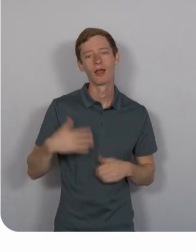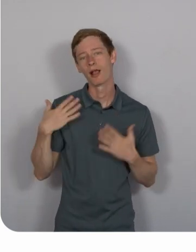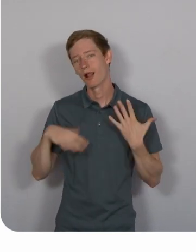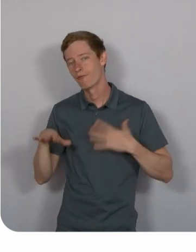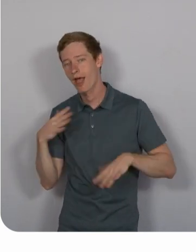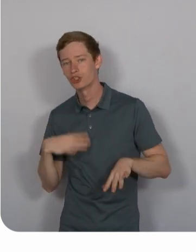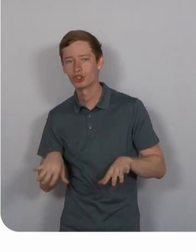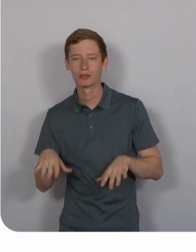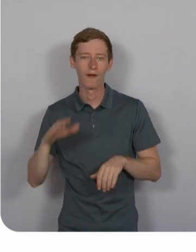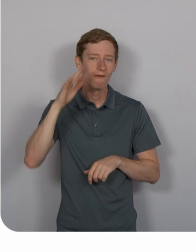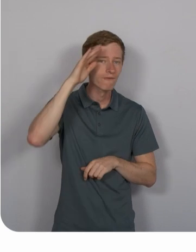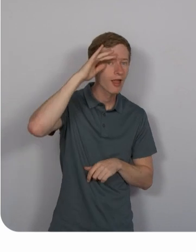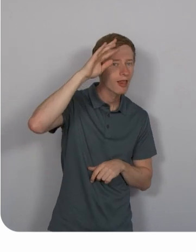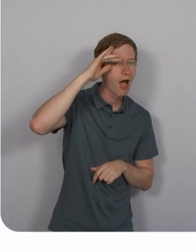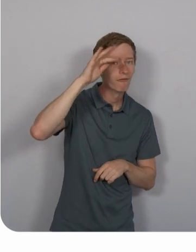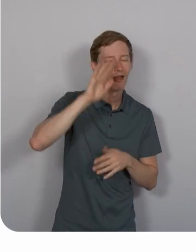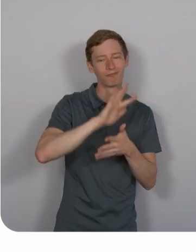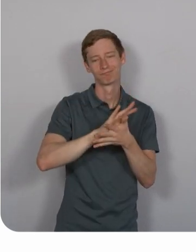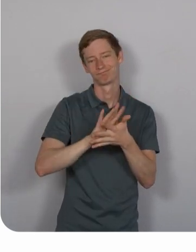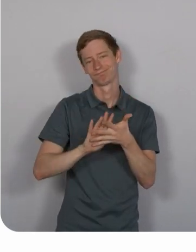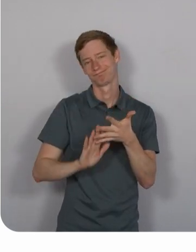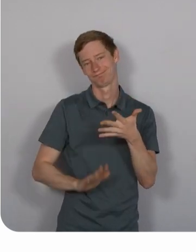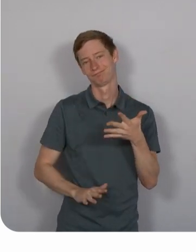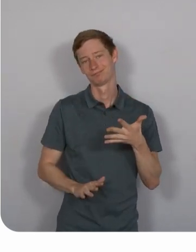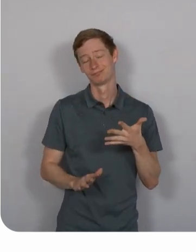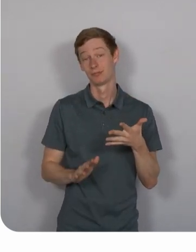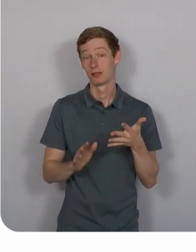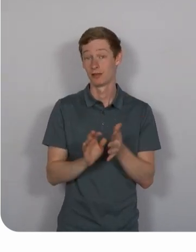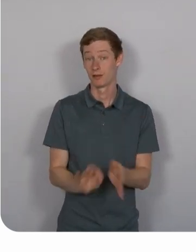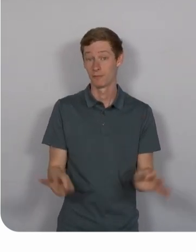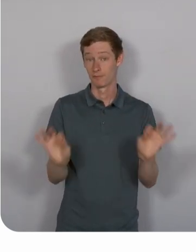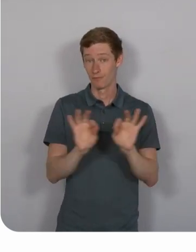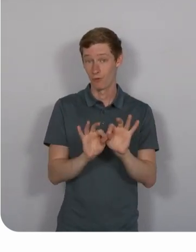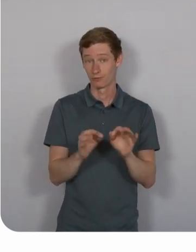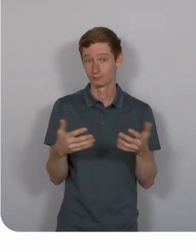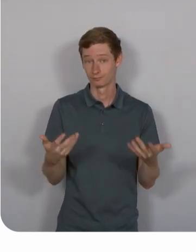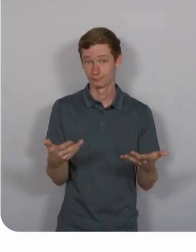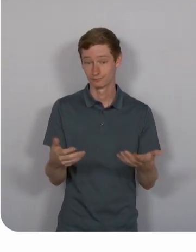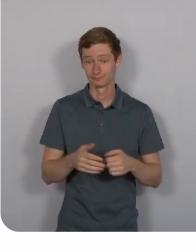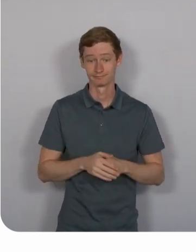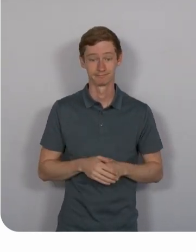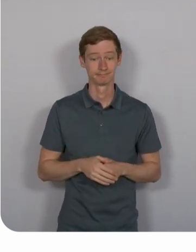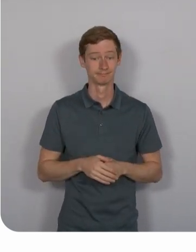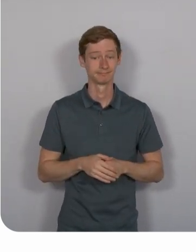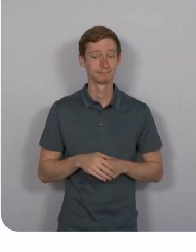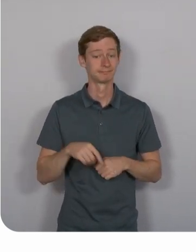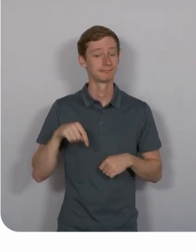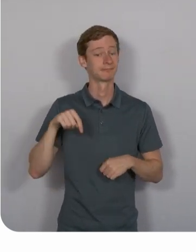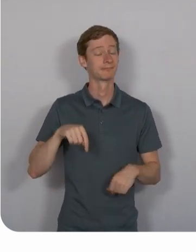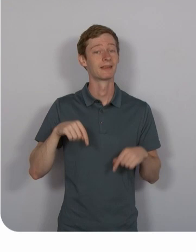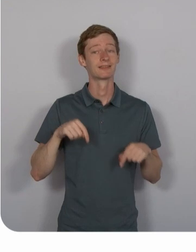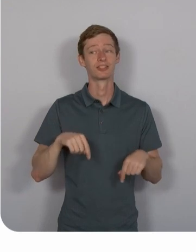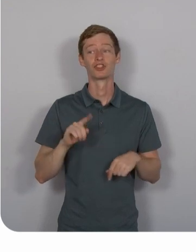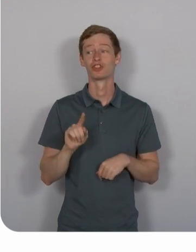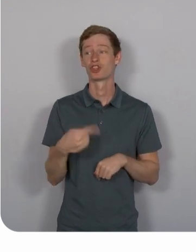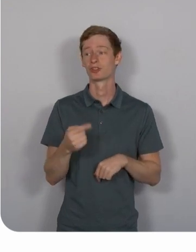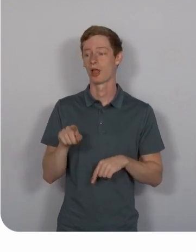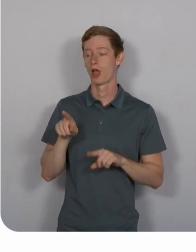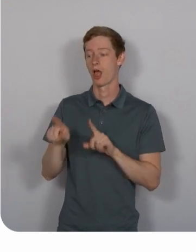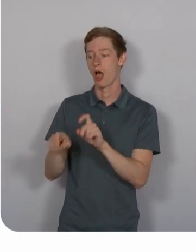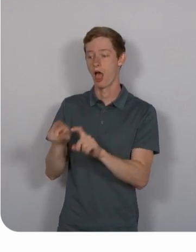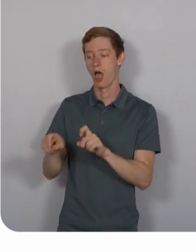philosophy, to just all kinds of fun stuff. But the important thing here is that this isn't just going to be about answering